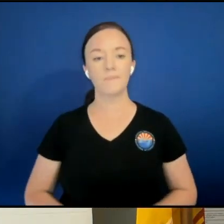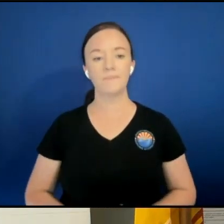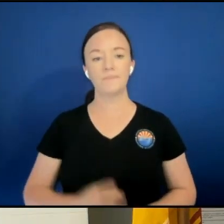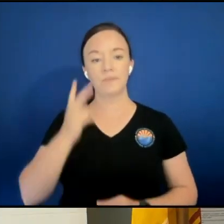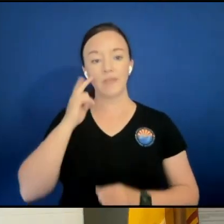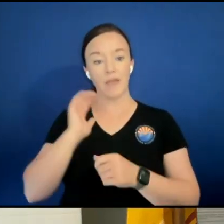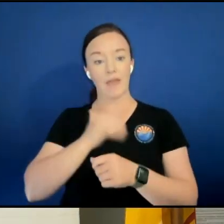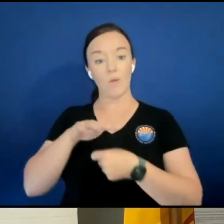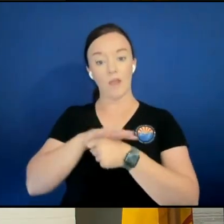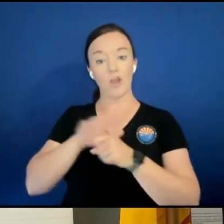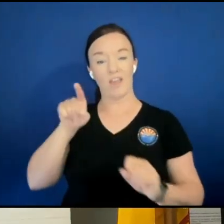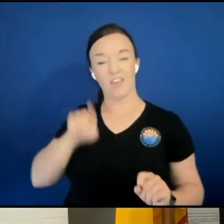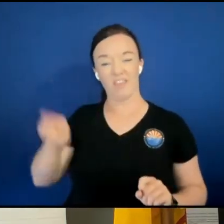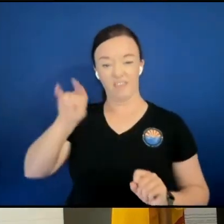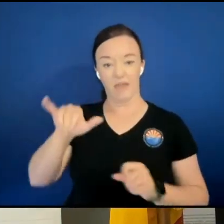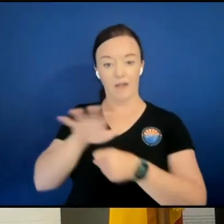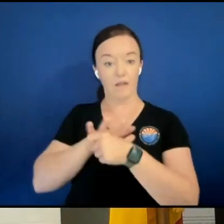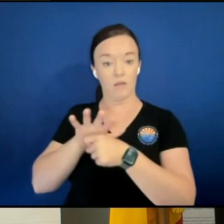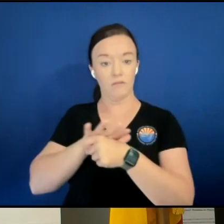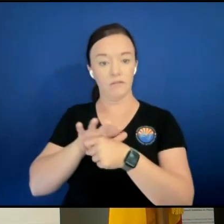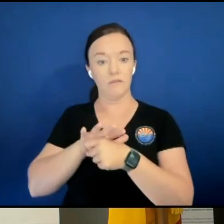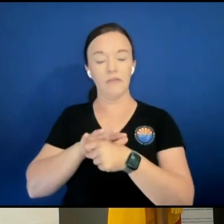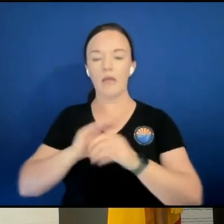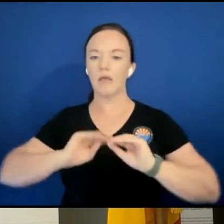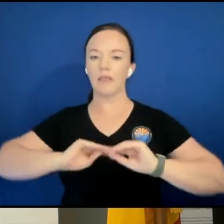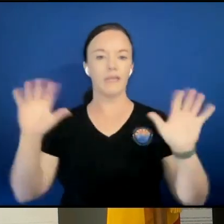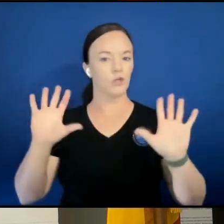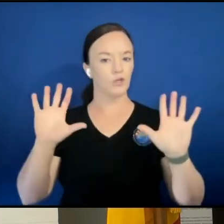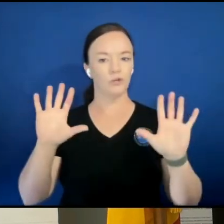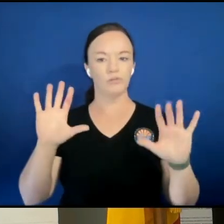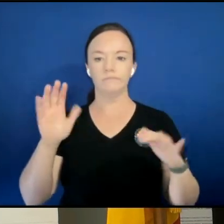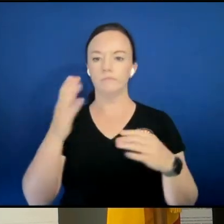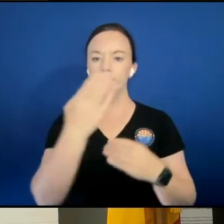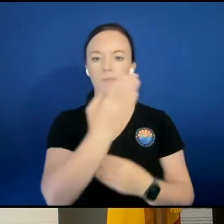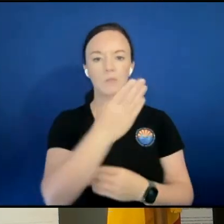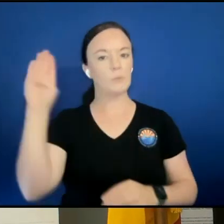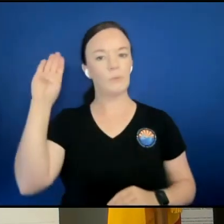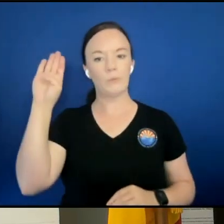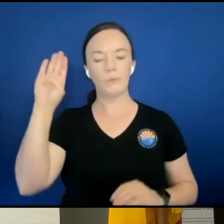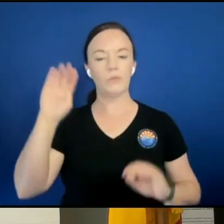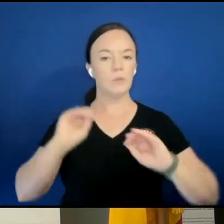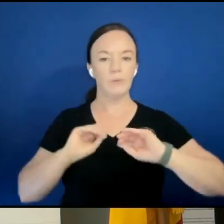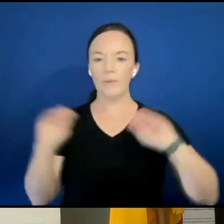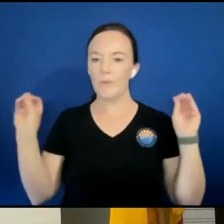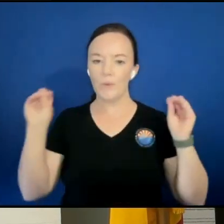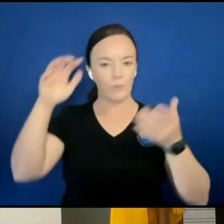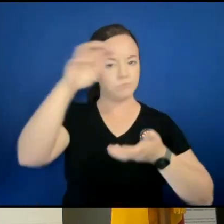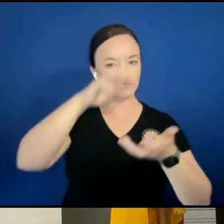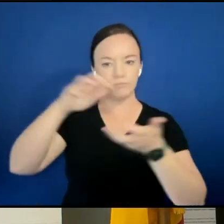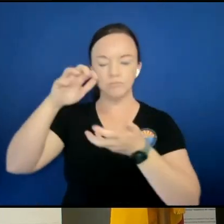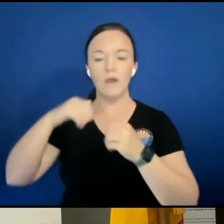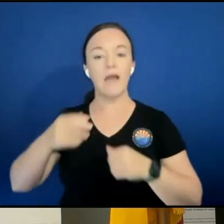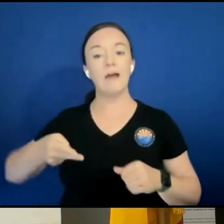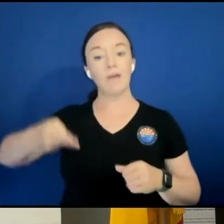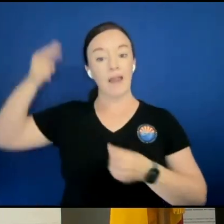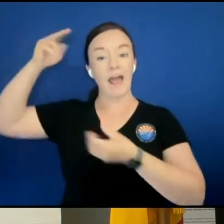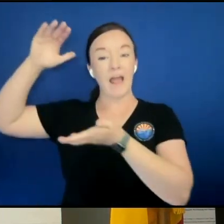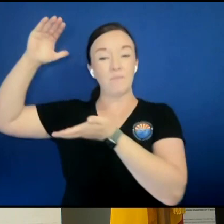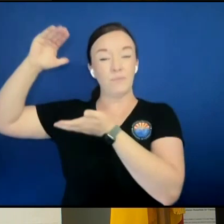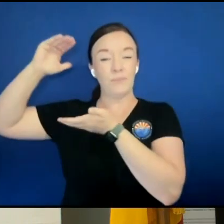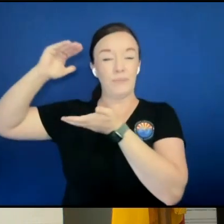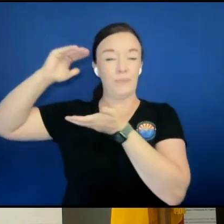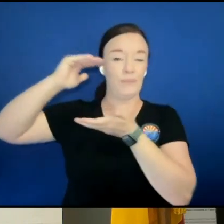is straight up clear. We have high pressure starting to build in. We've got a lot of dry